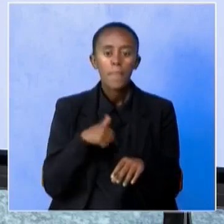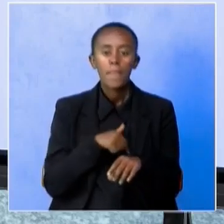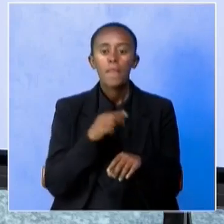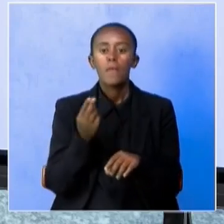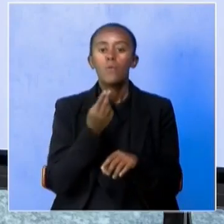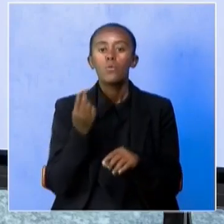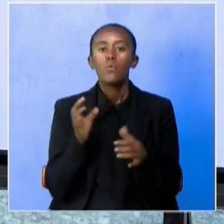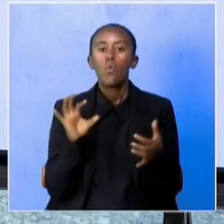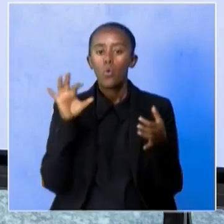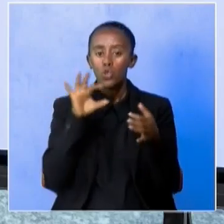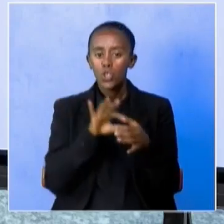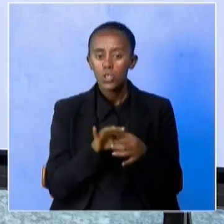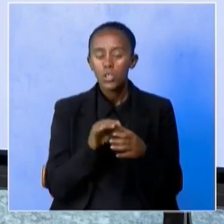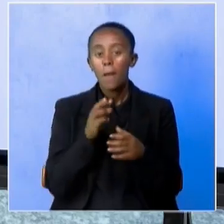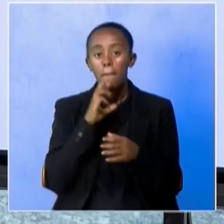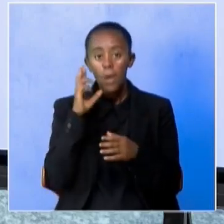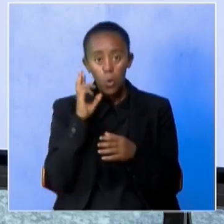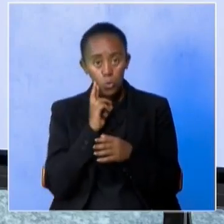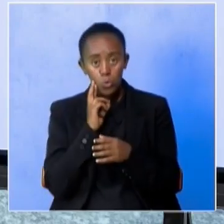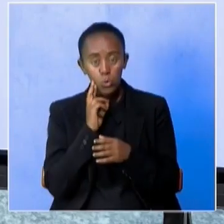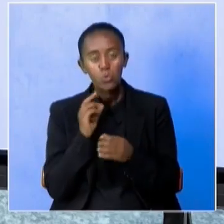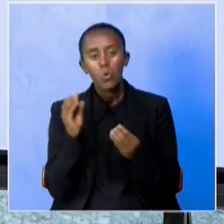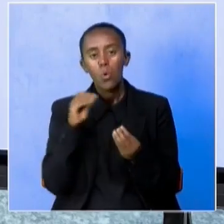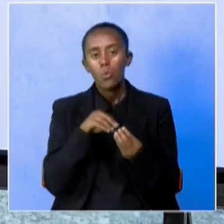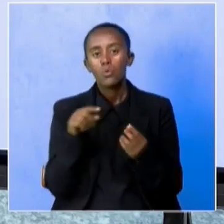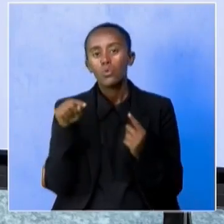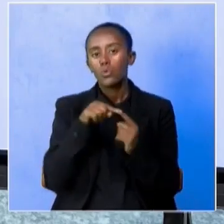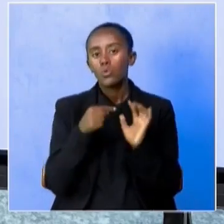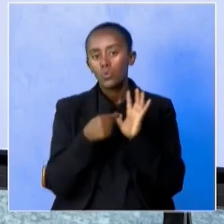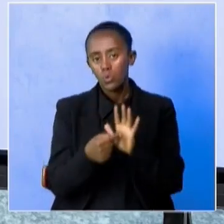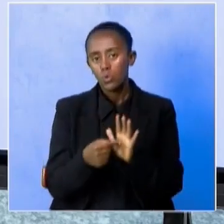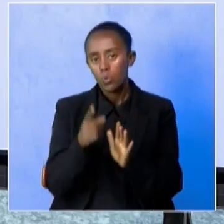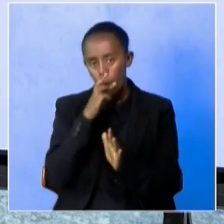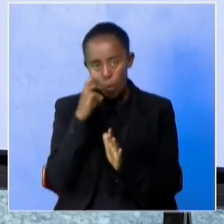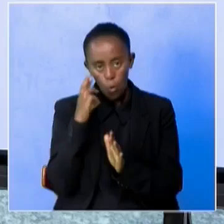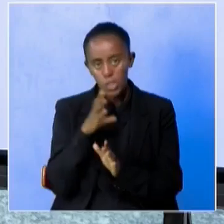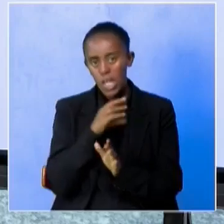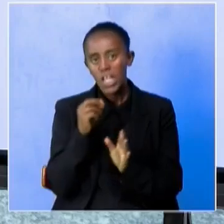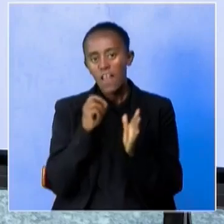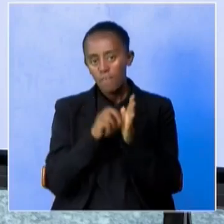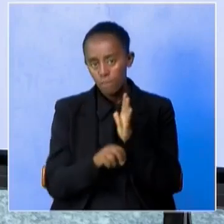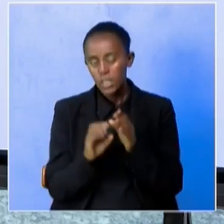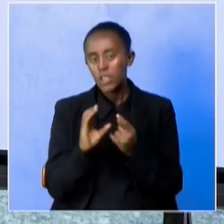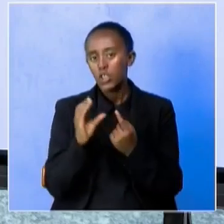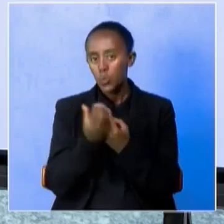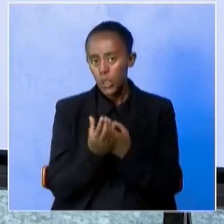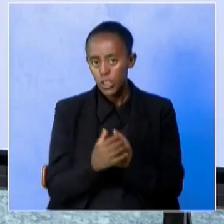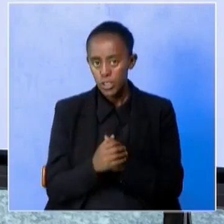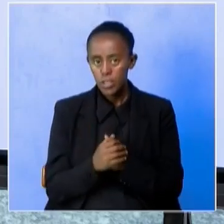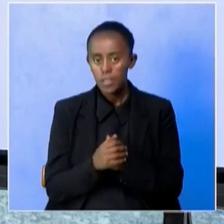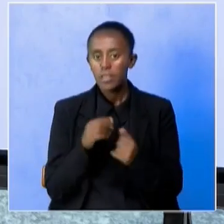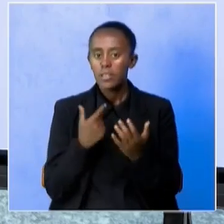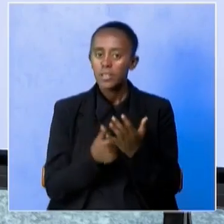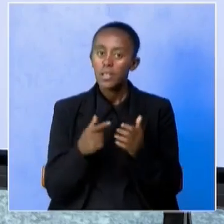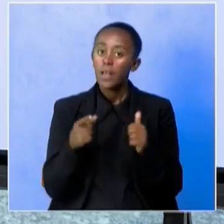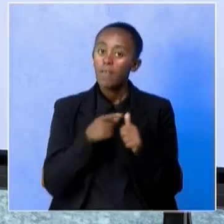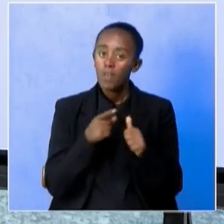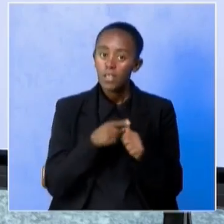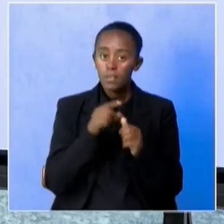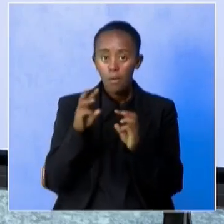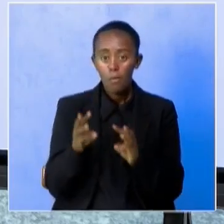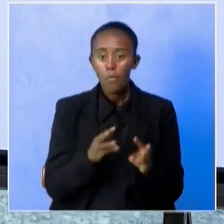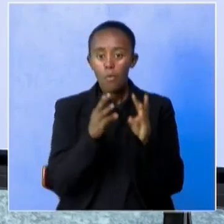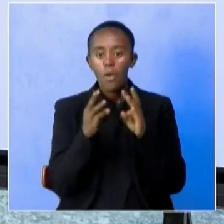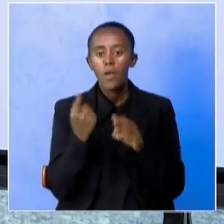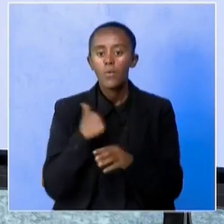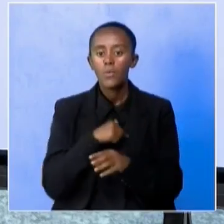the conjunction because also to show a cause and effect situation. This is the first way we